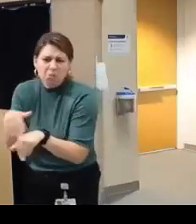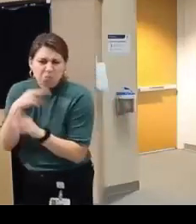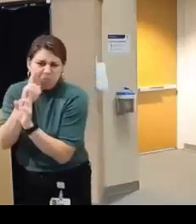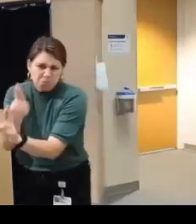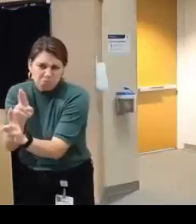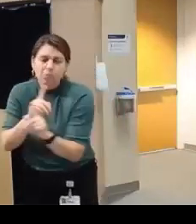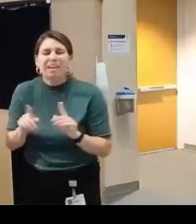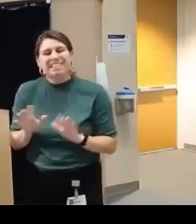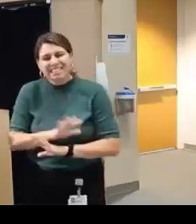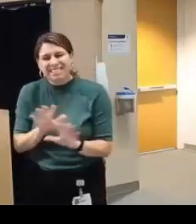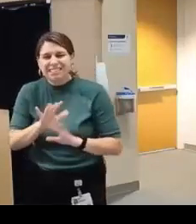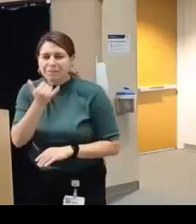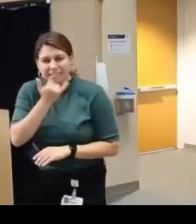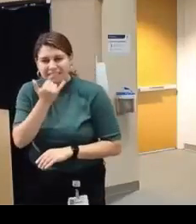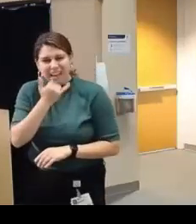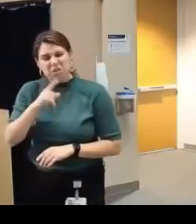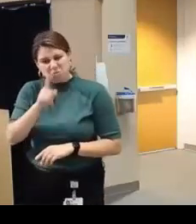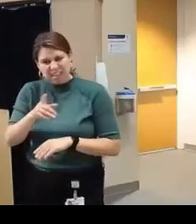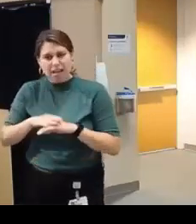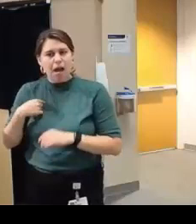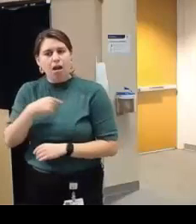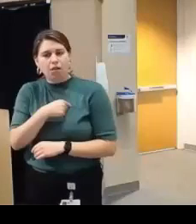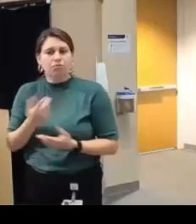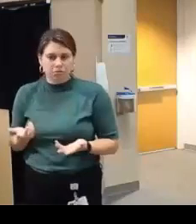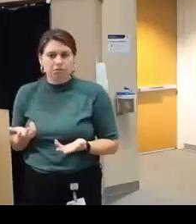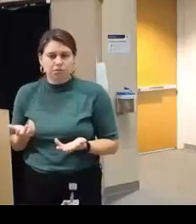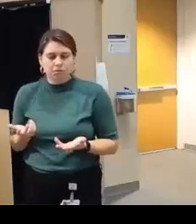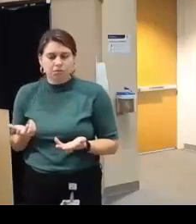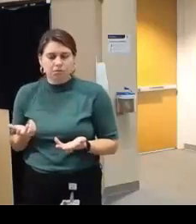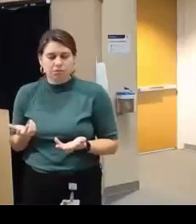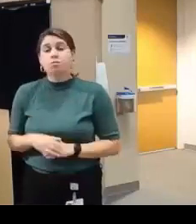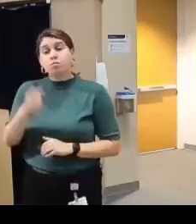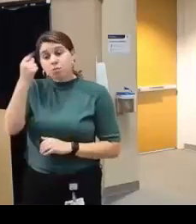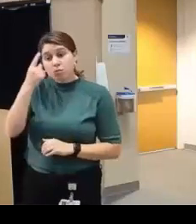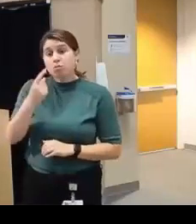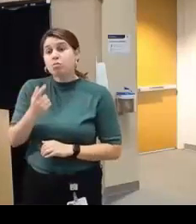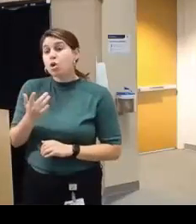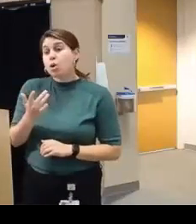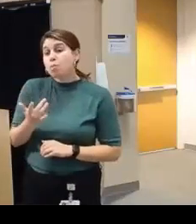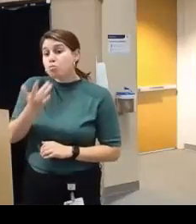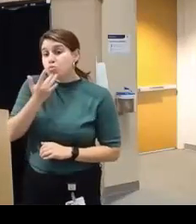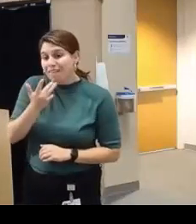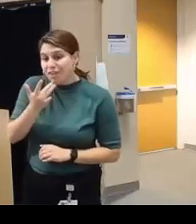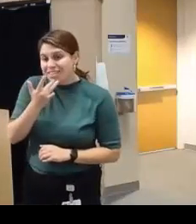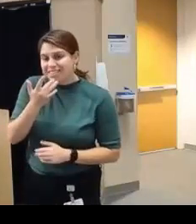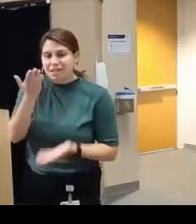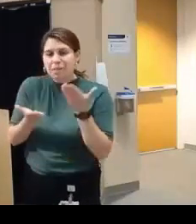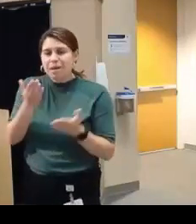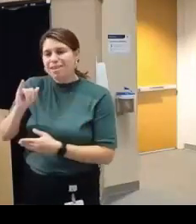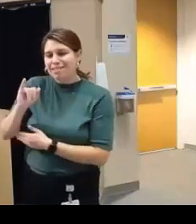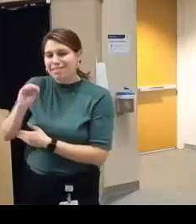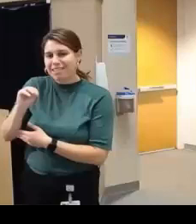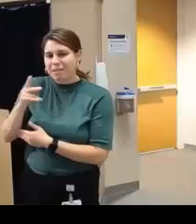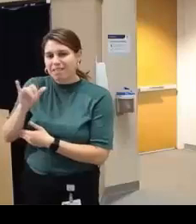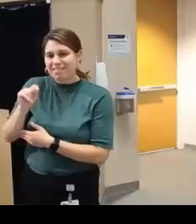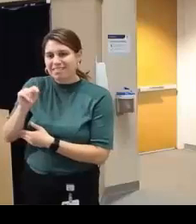just a huge mistake, because once again, preferences may be implicit, and we need to be able to